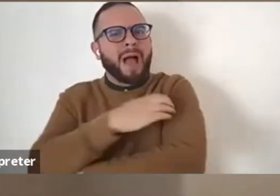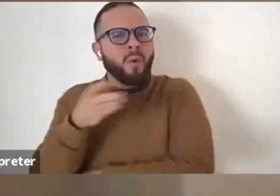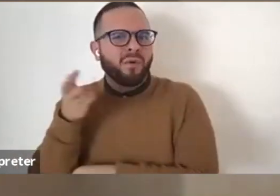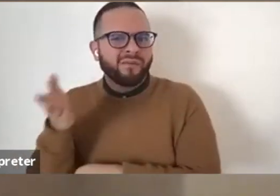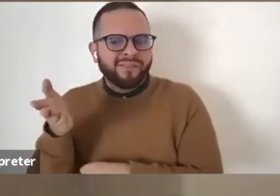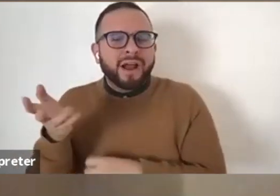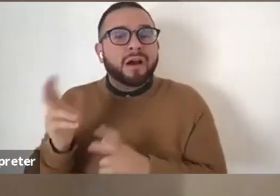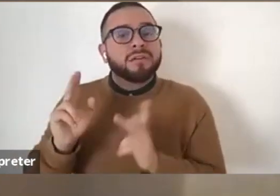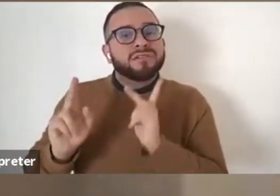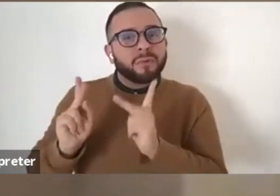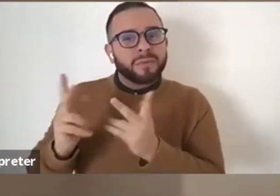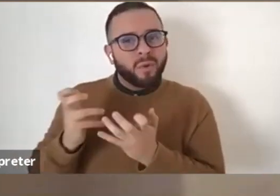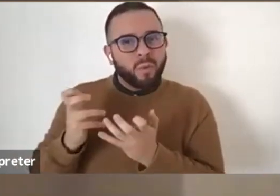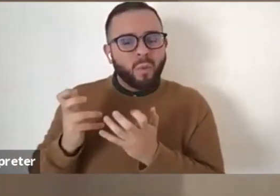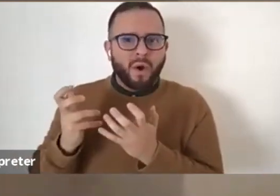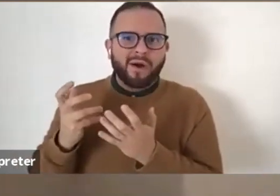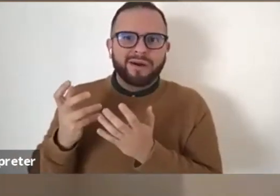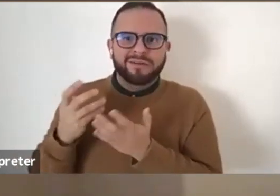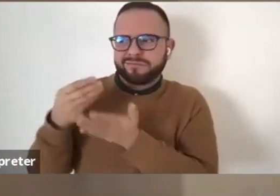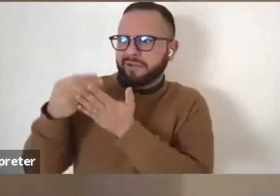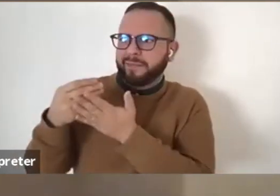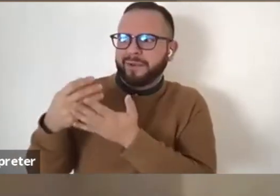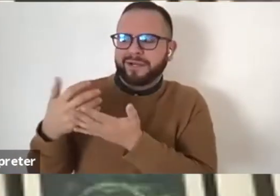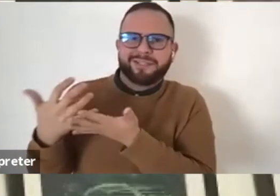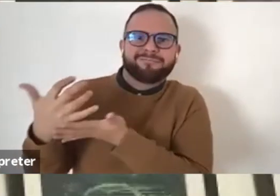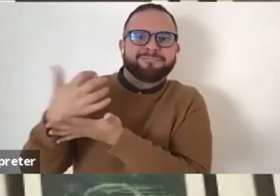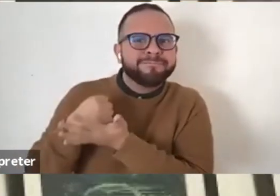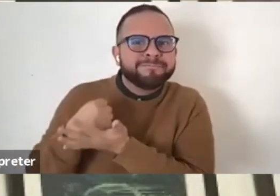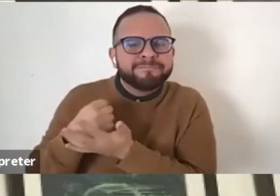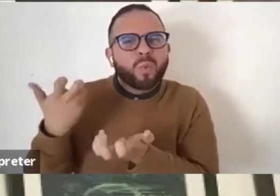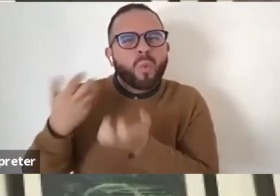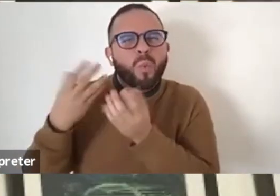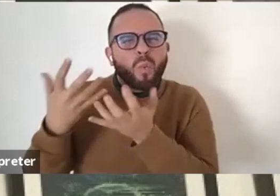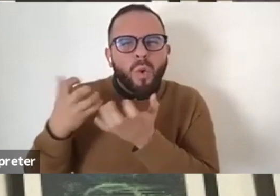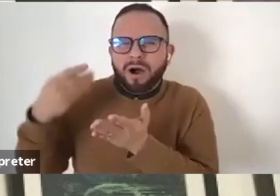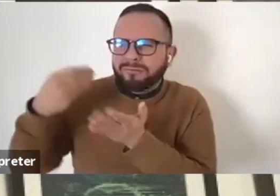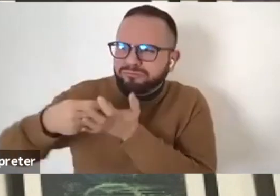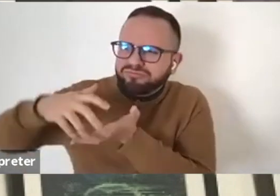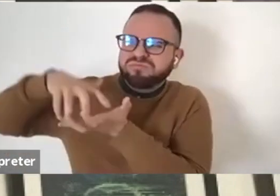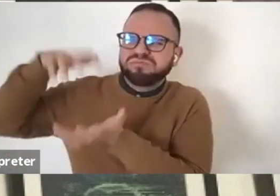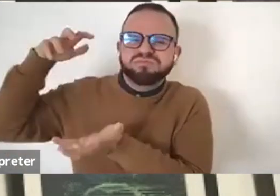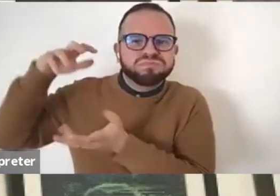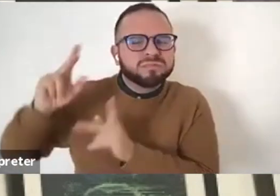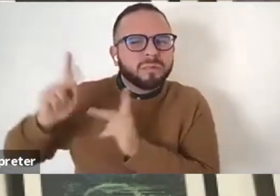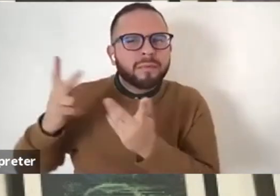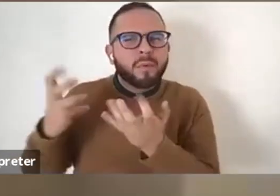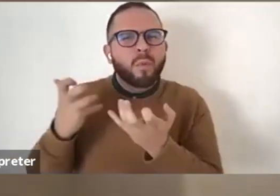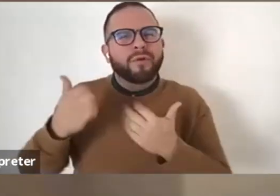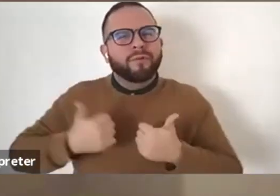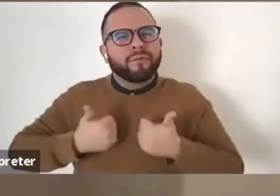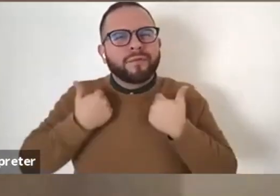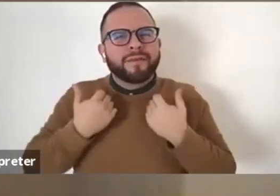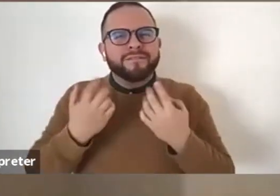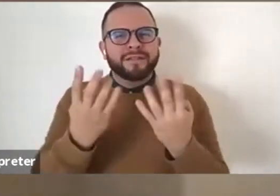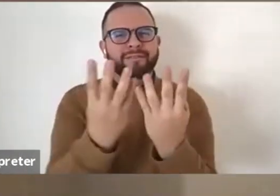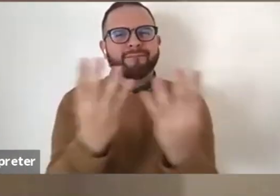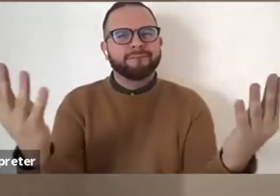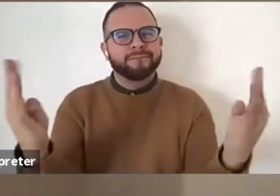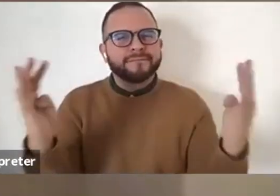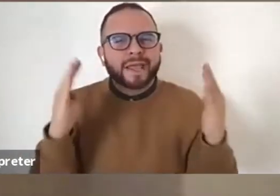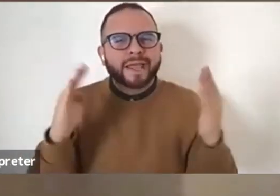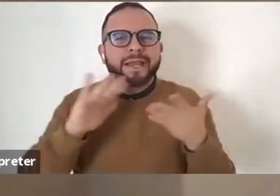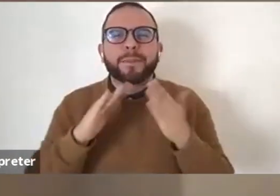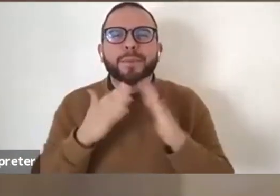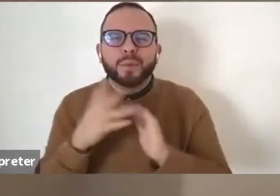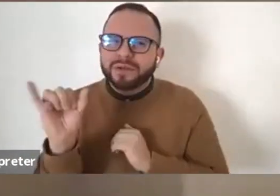to make money. People want to be wealthy. People want to live in the gated communities, because they